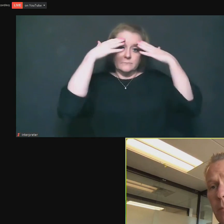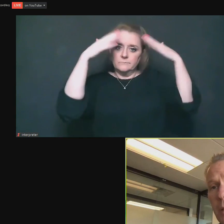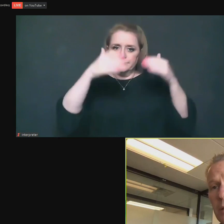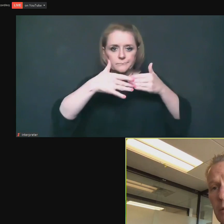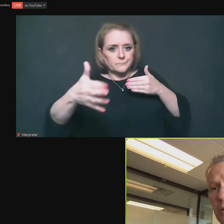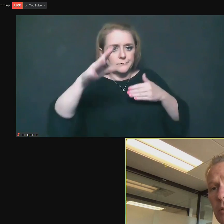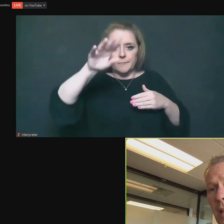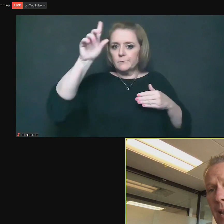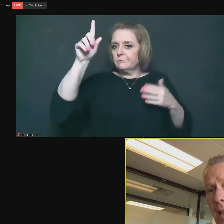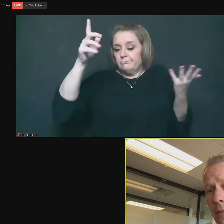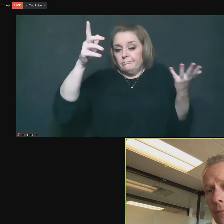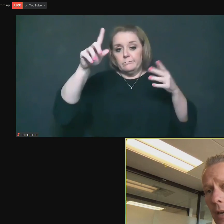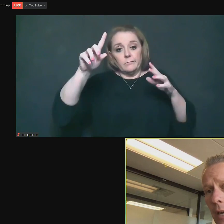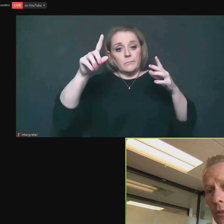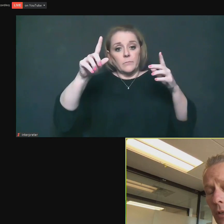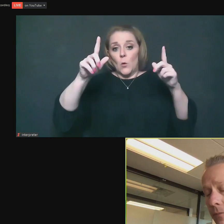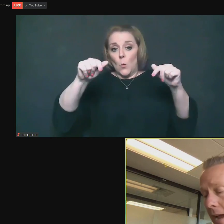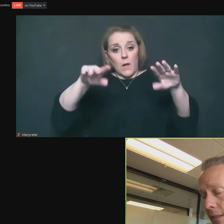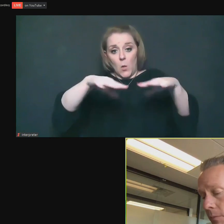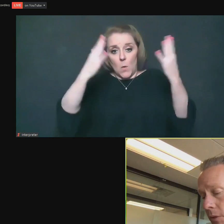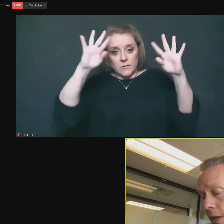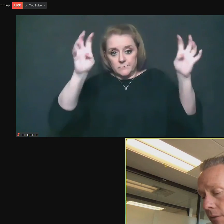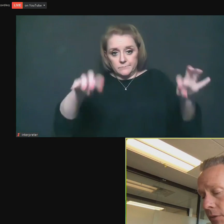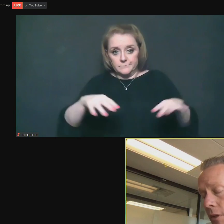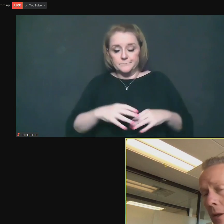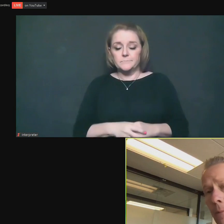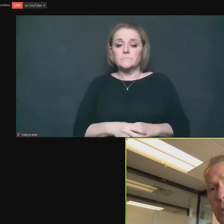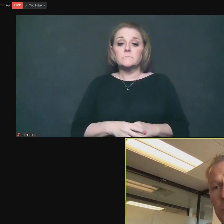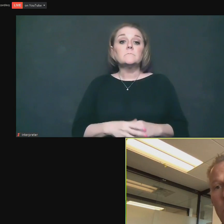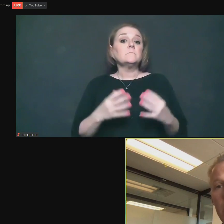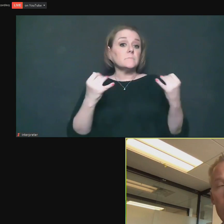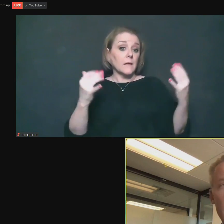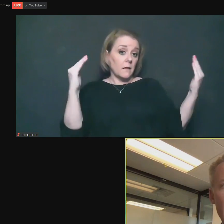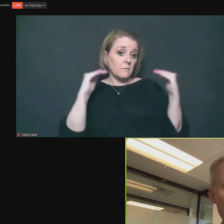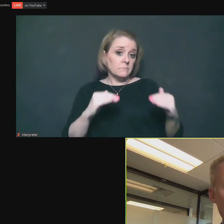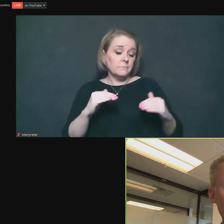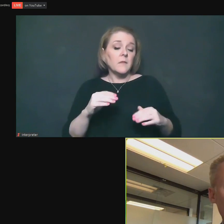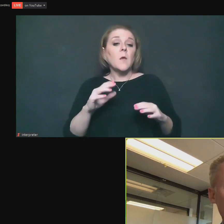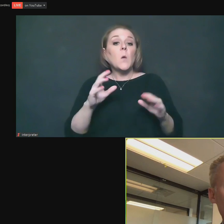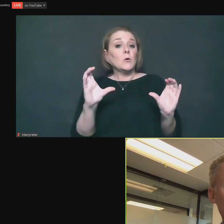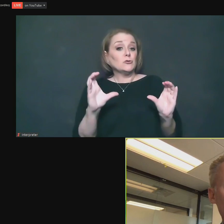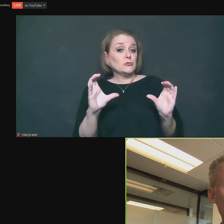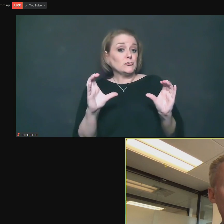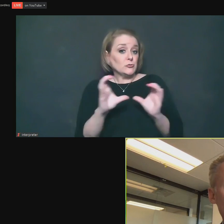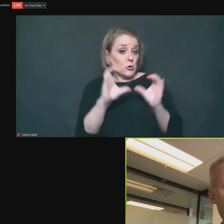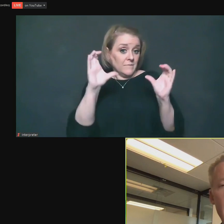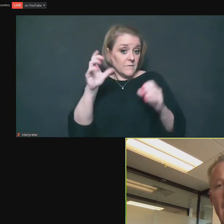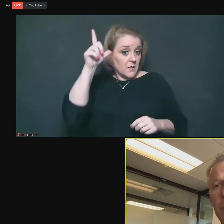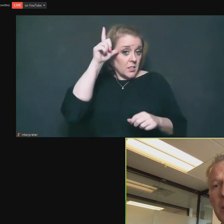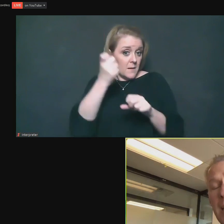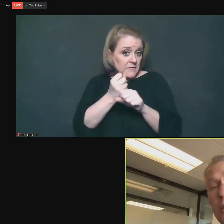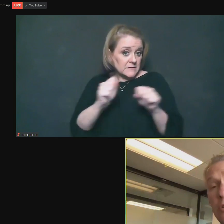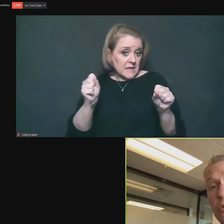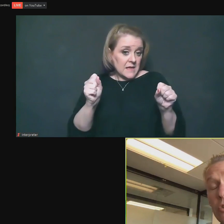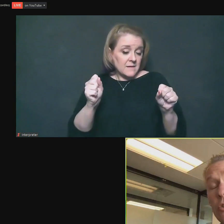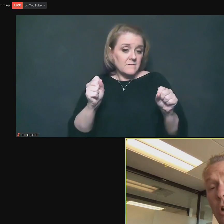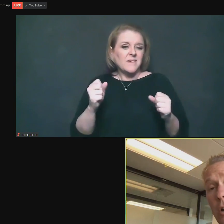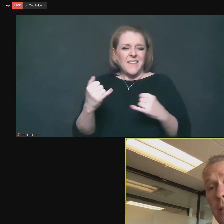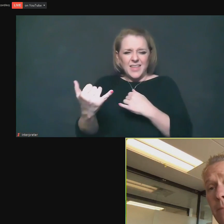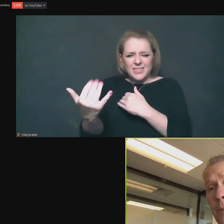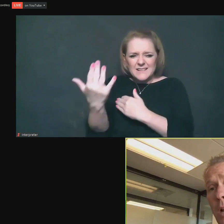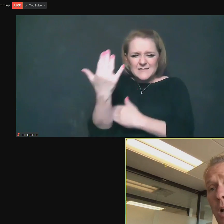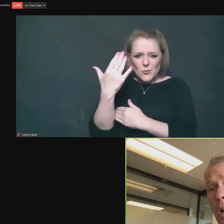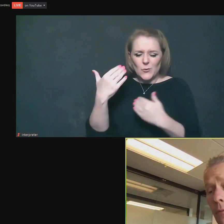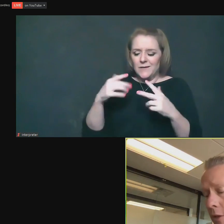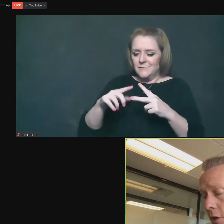with businesses that have certified themselves. This morning, we had almost 1,600 applications